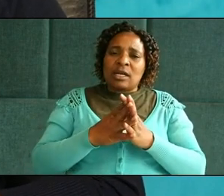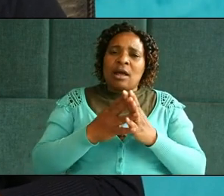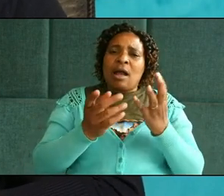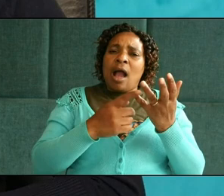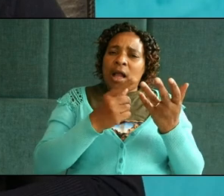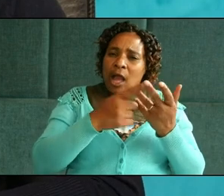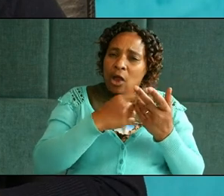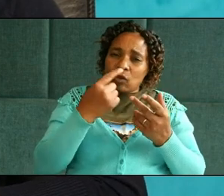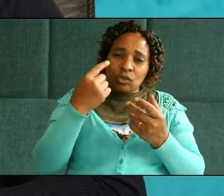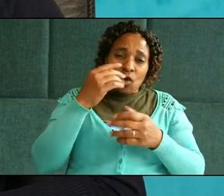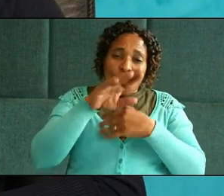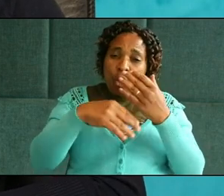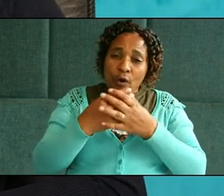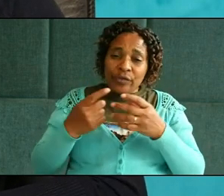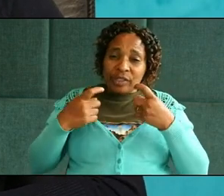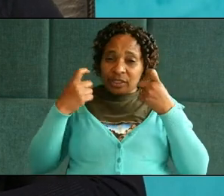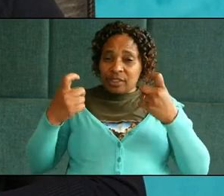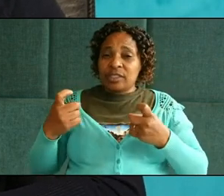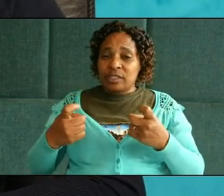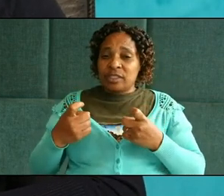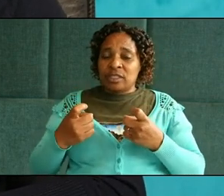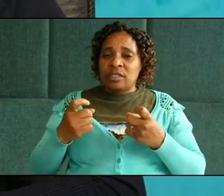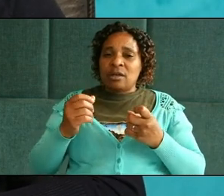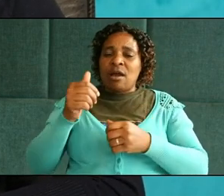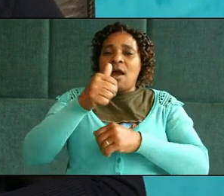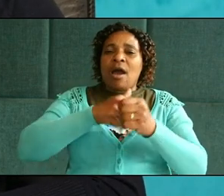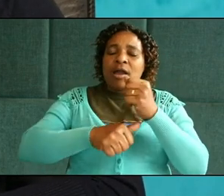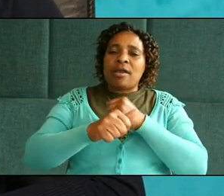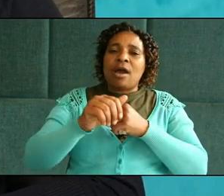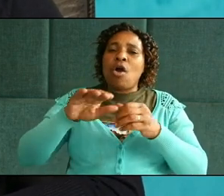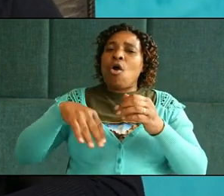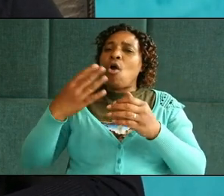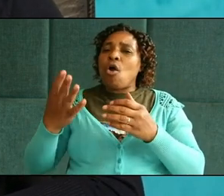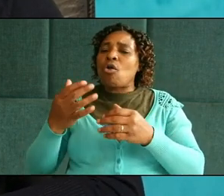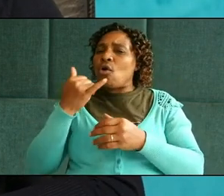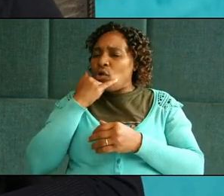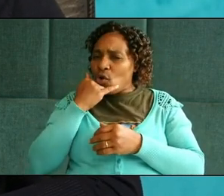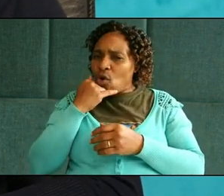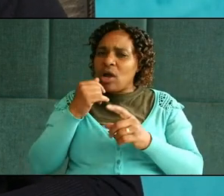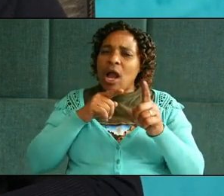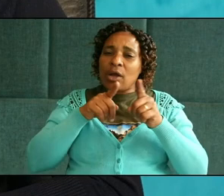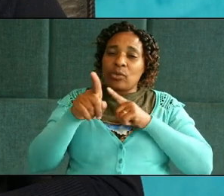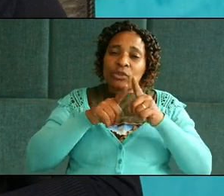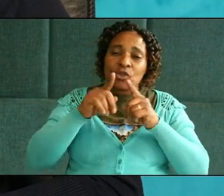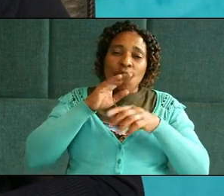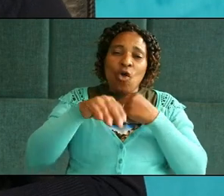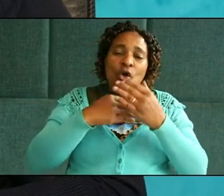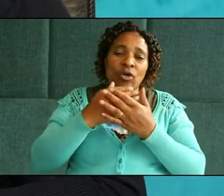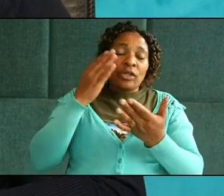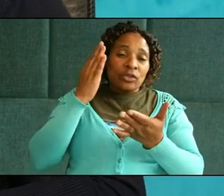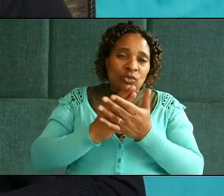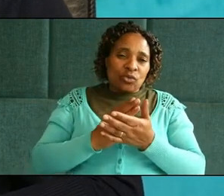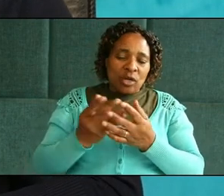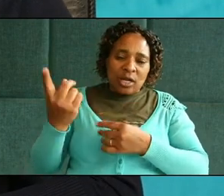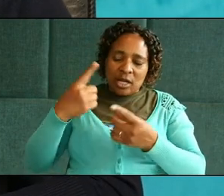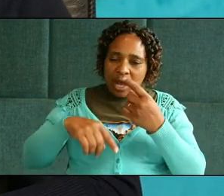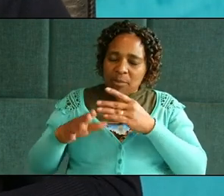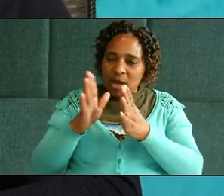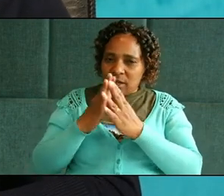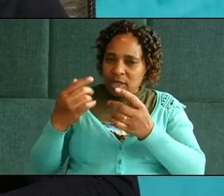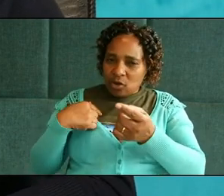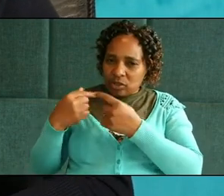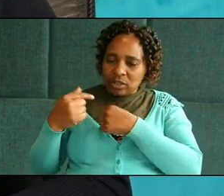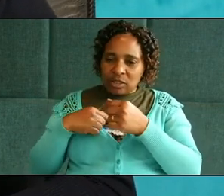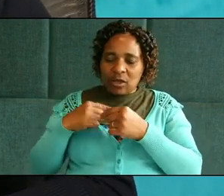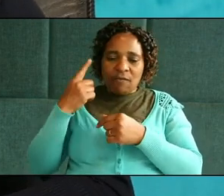that even under false accusation, those in the right can be calm and considerate, and by this we